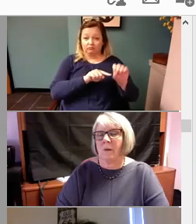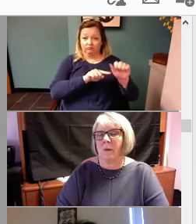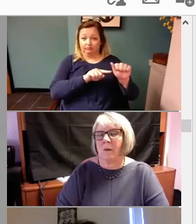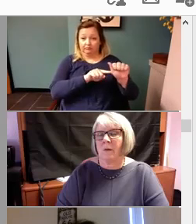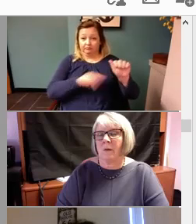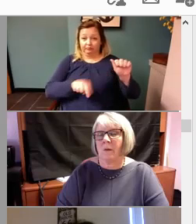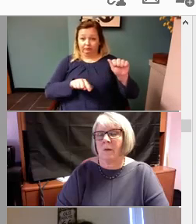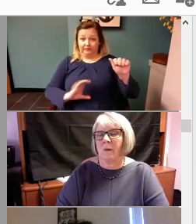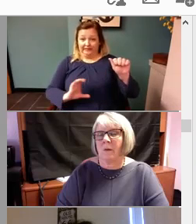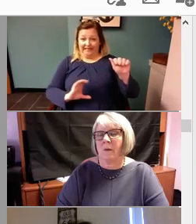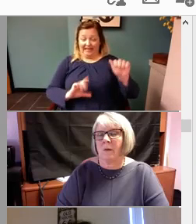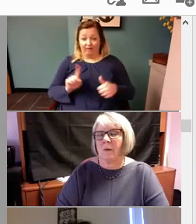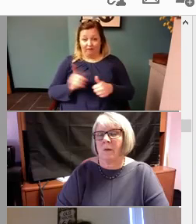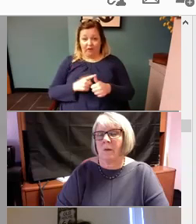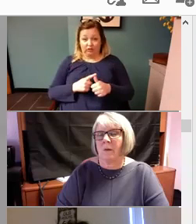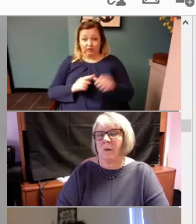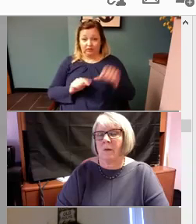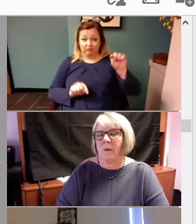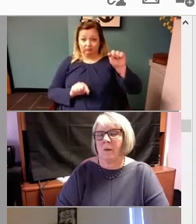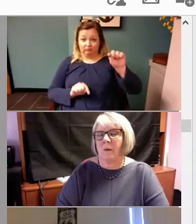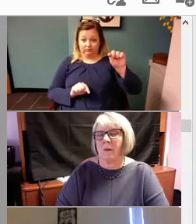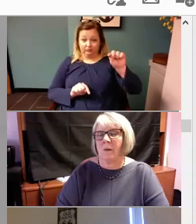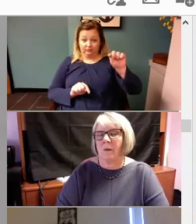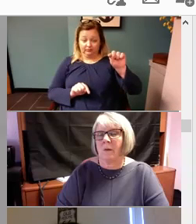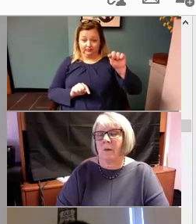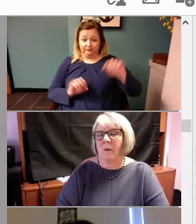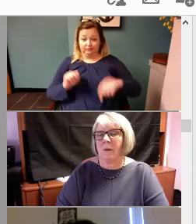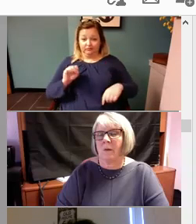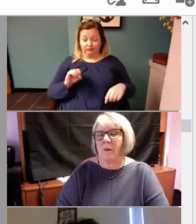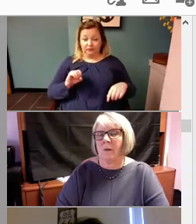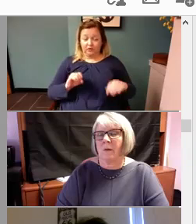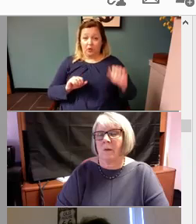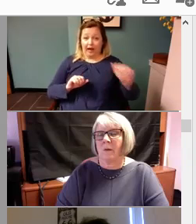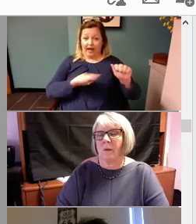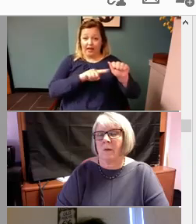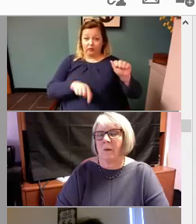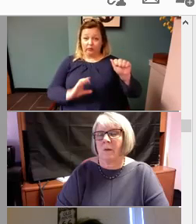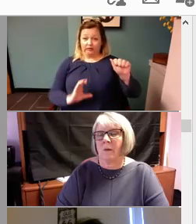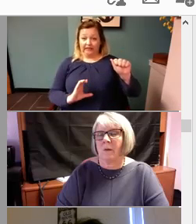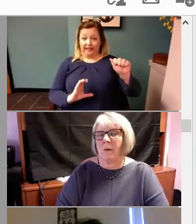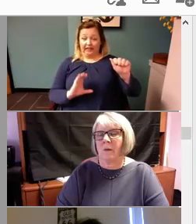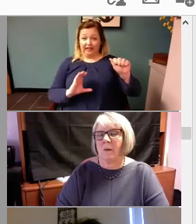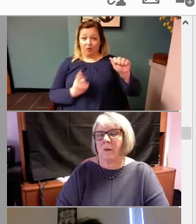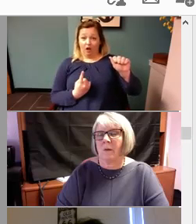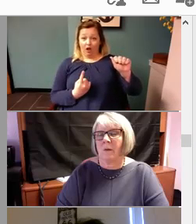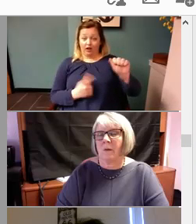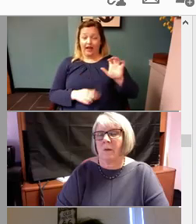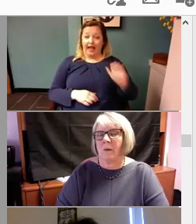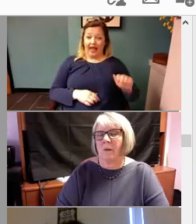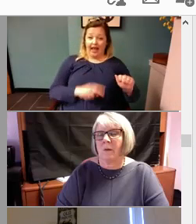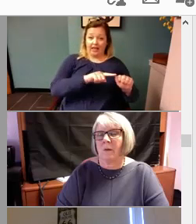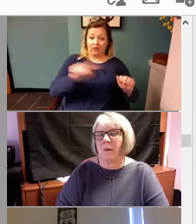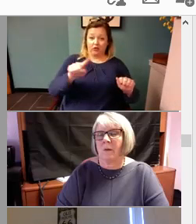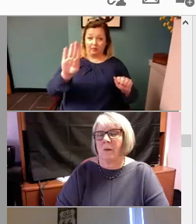2 units away from A, whereas C is just directly after A, right? So essentially we are adding these